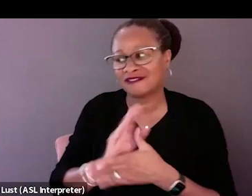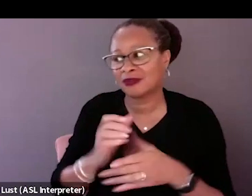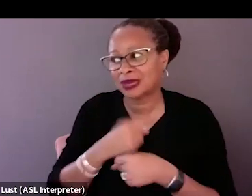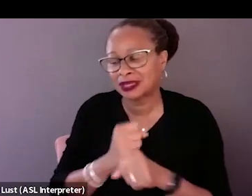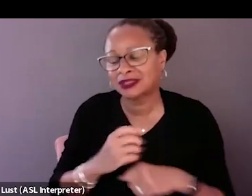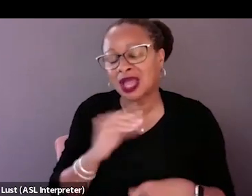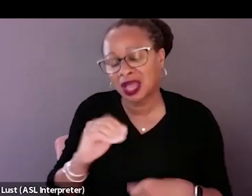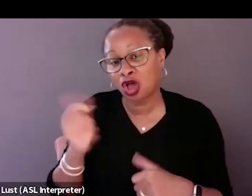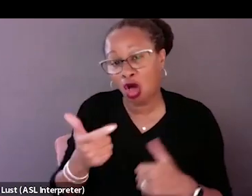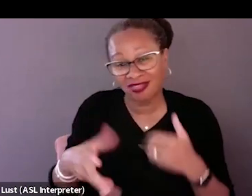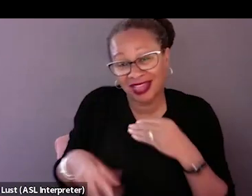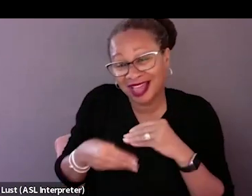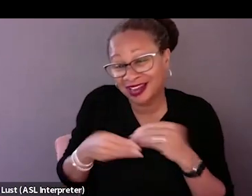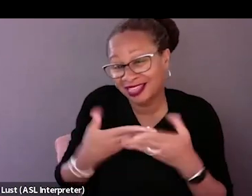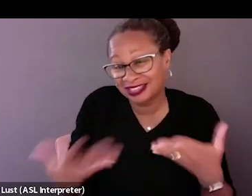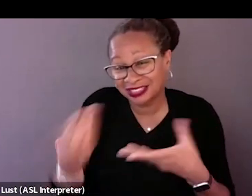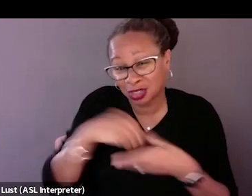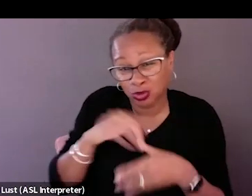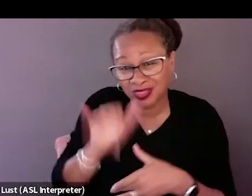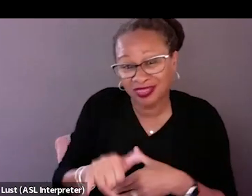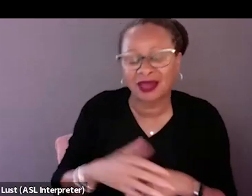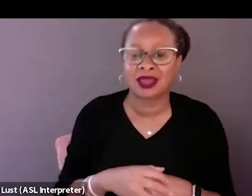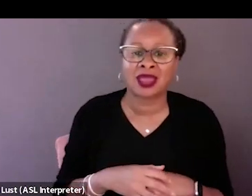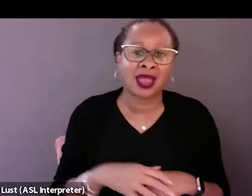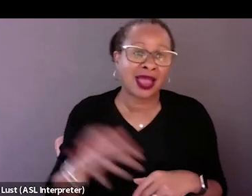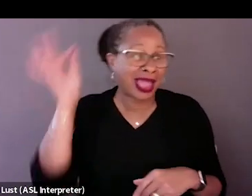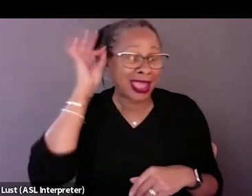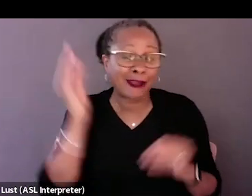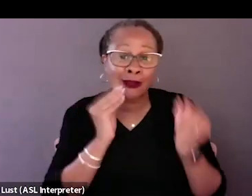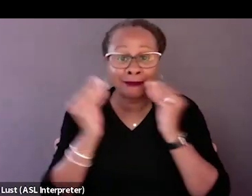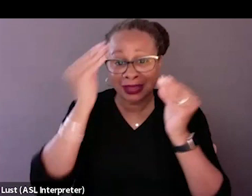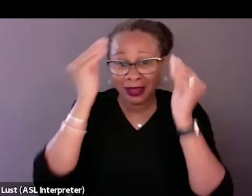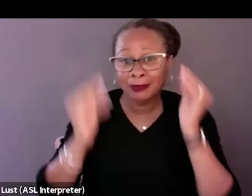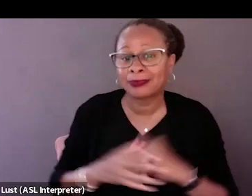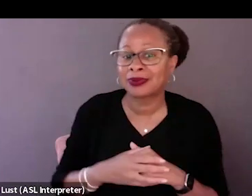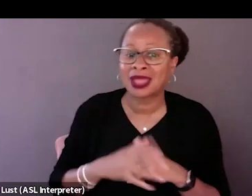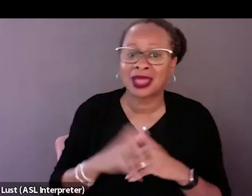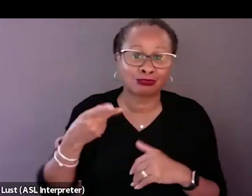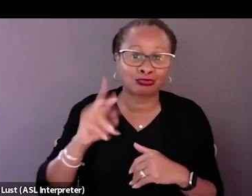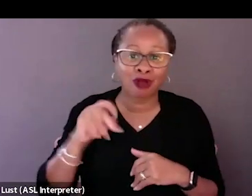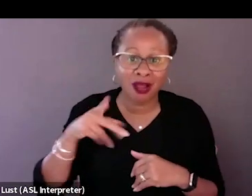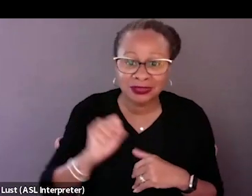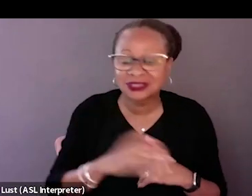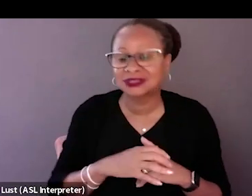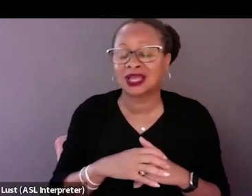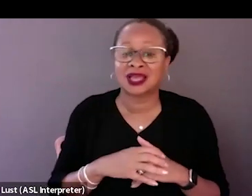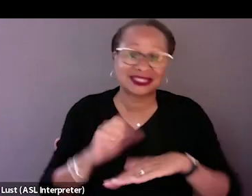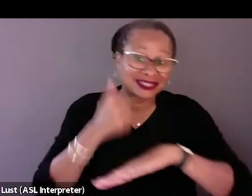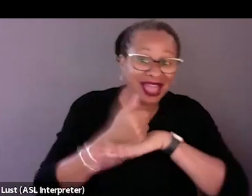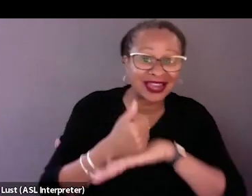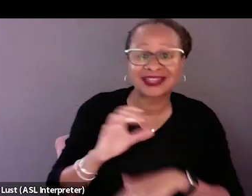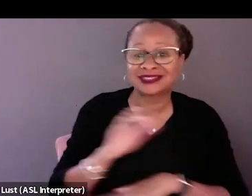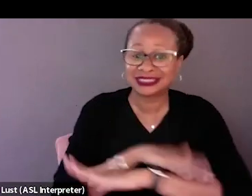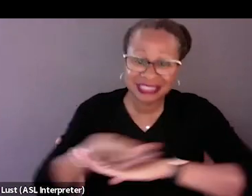and all the accoutrement, I'm talking about, you know, hair and makeup and props and you